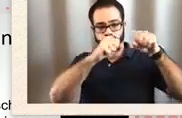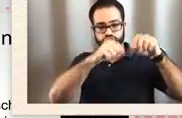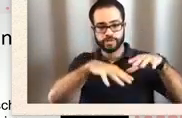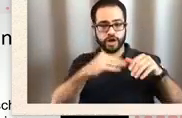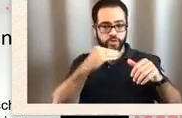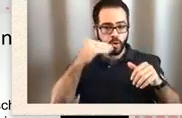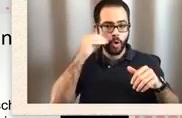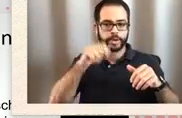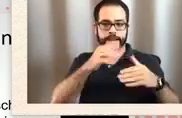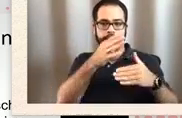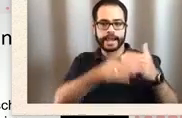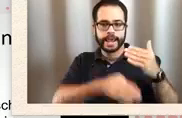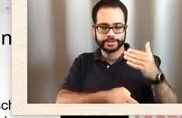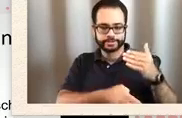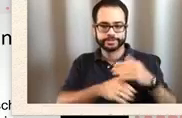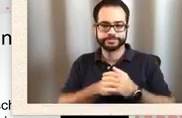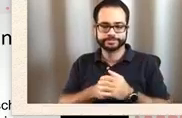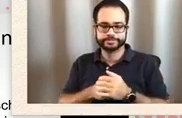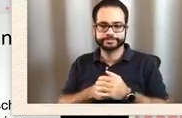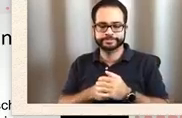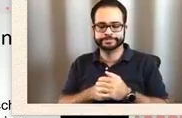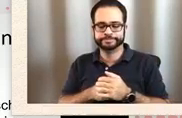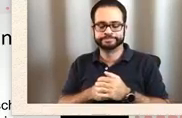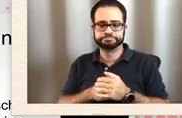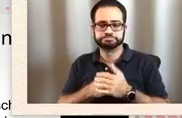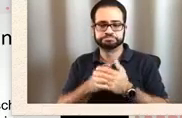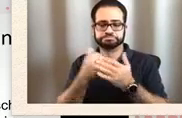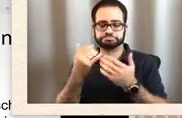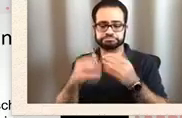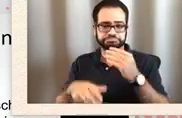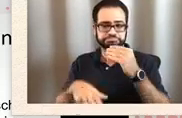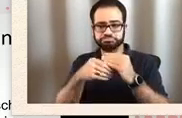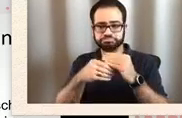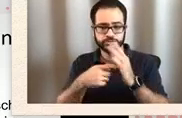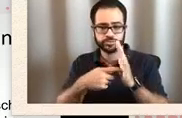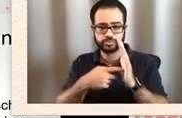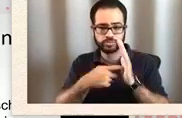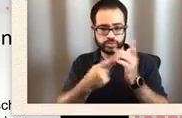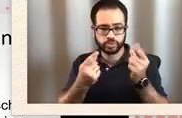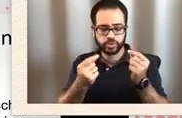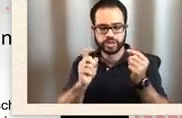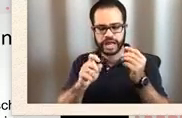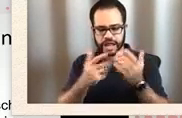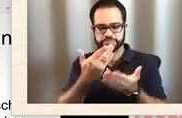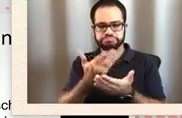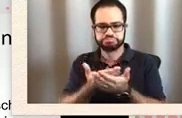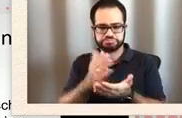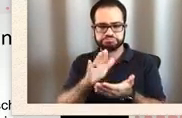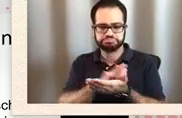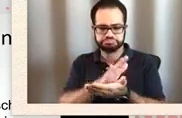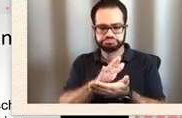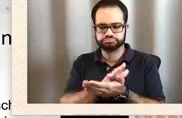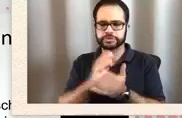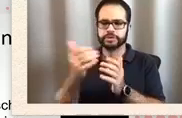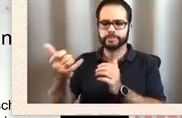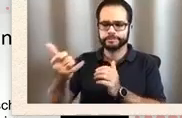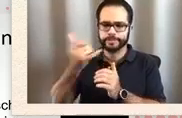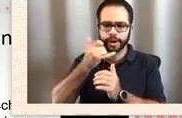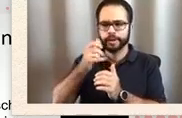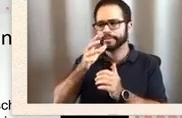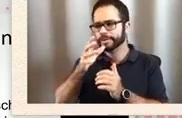delivery. And all they'll have to do is just add a justification that they were contacted by the parent, the